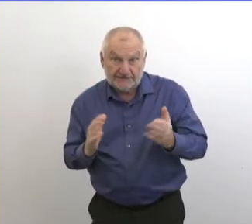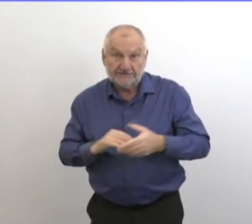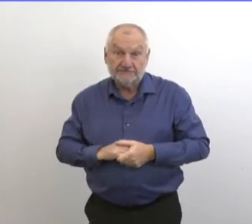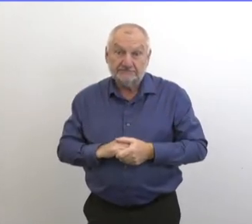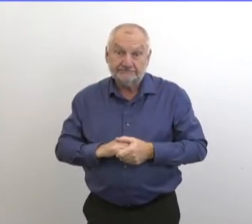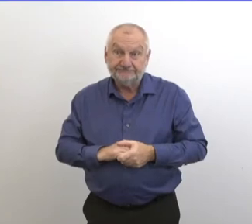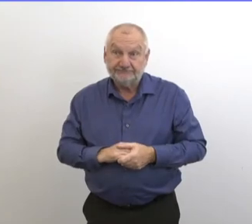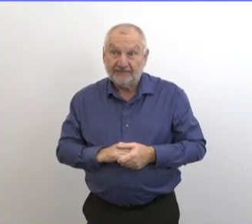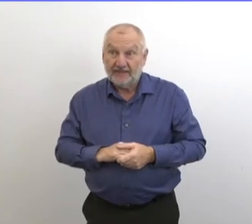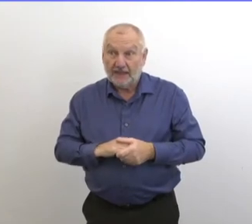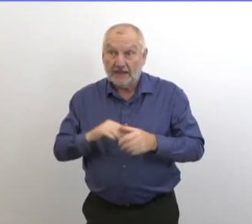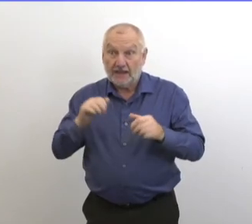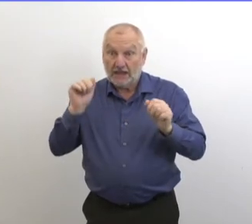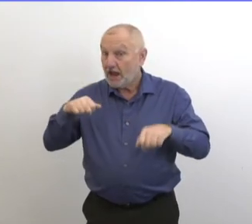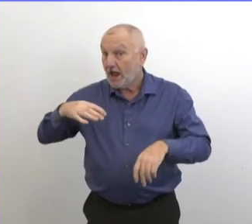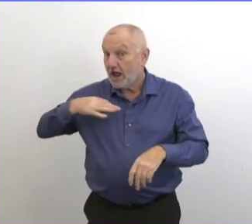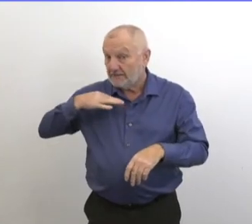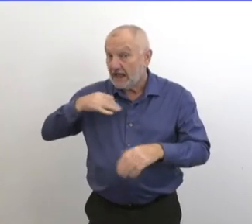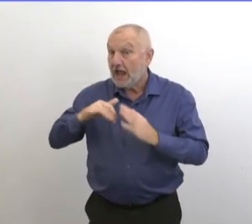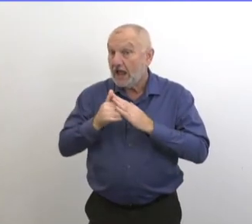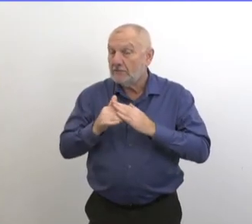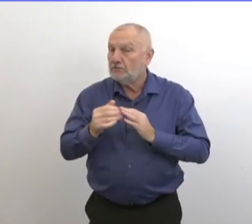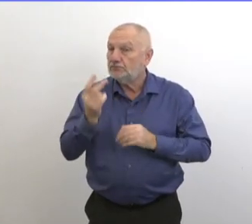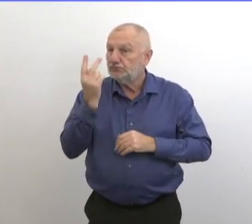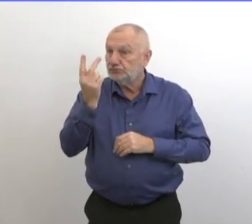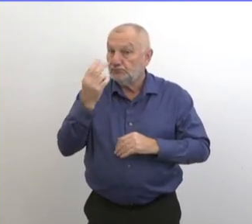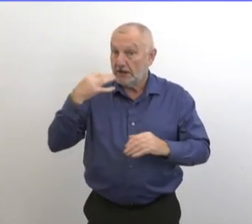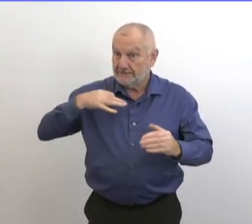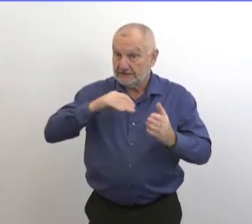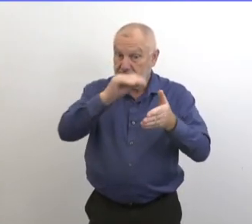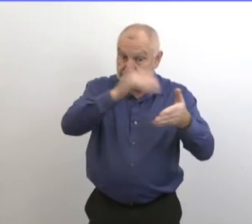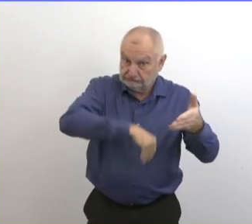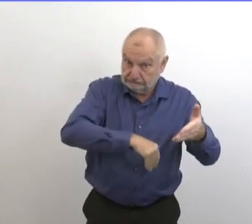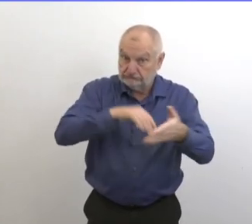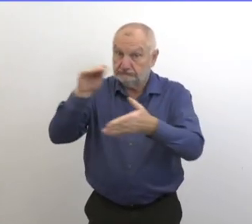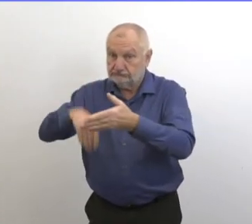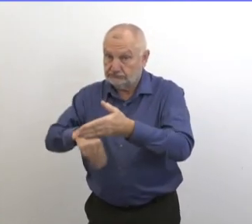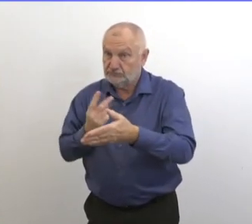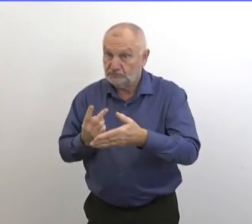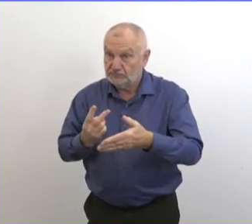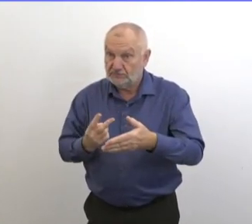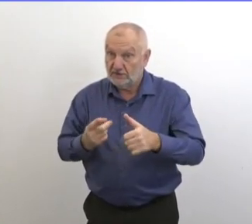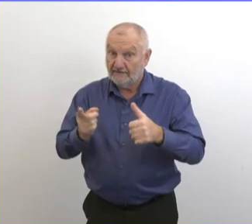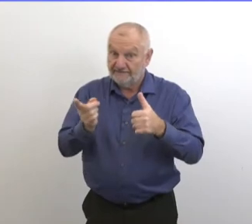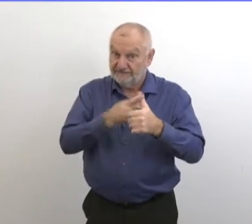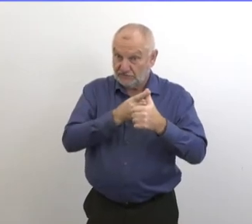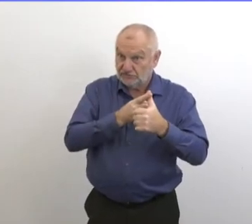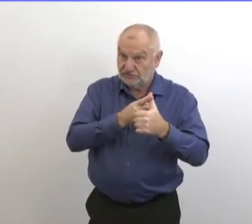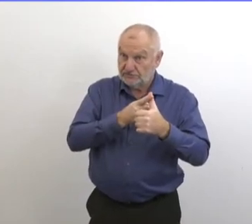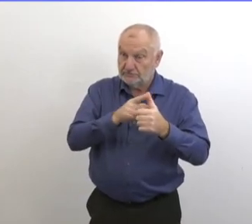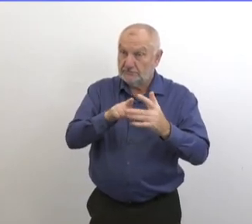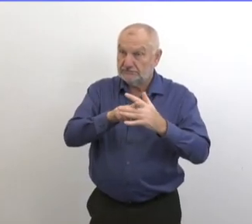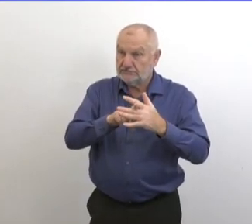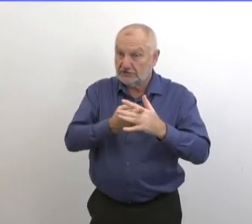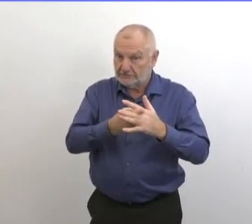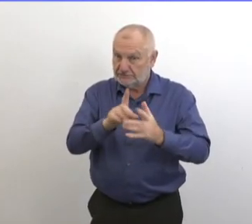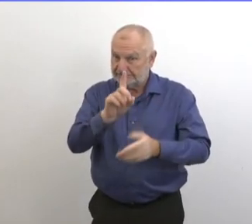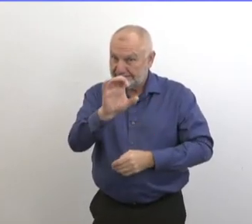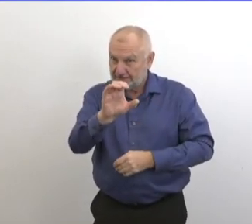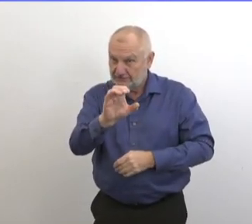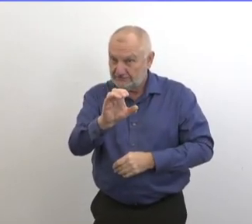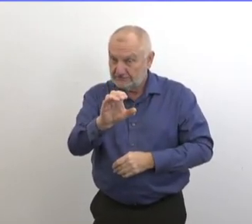two application intakes. The first intake will happen at the beginning of December with payments made for hours